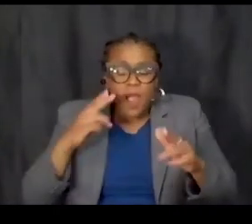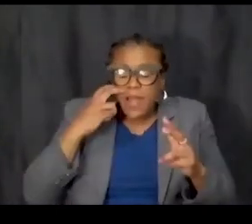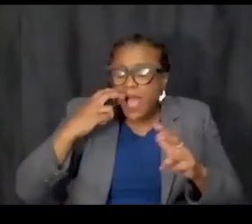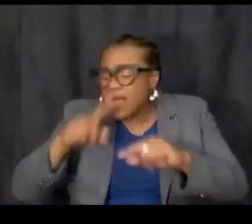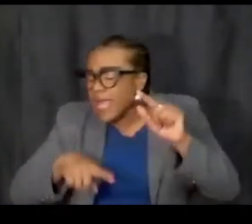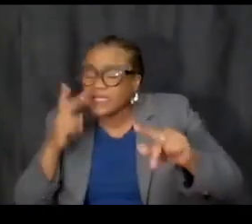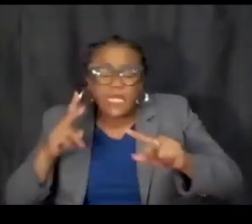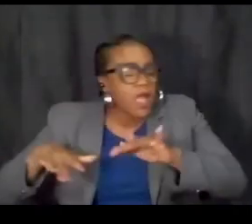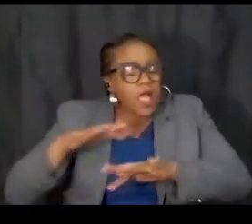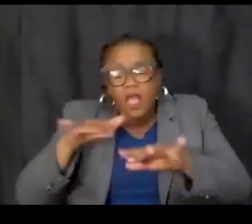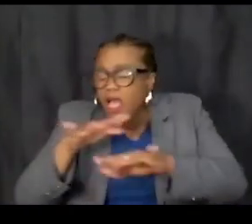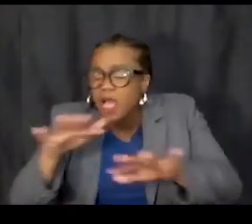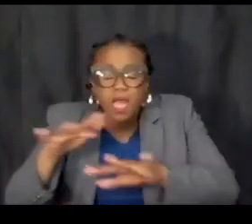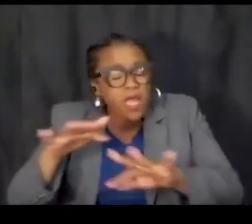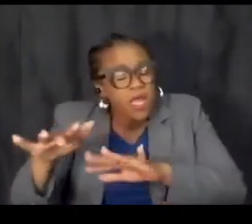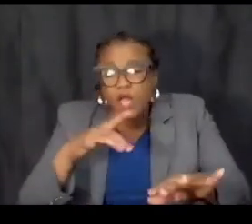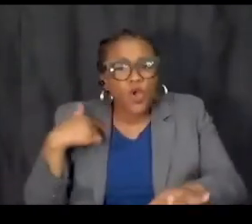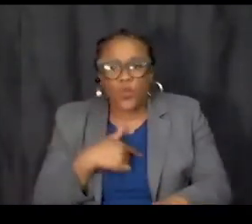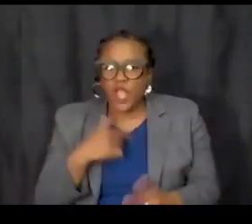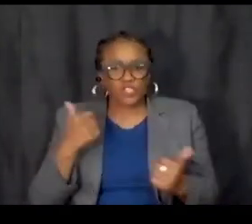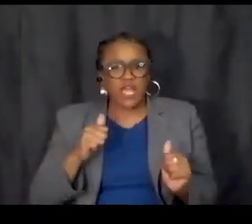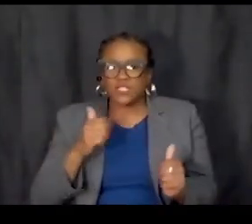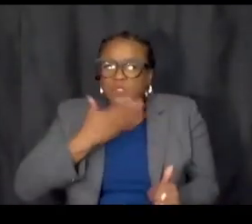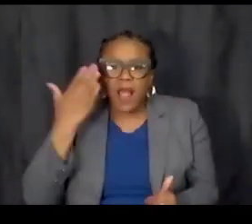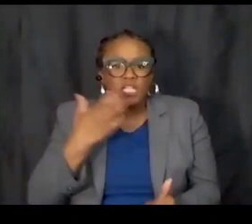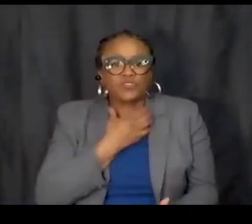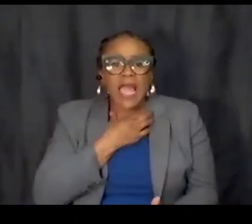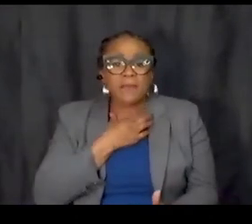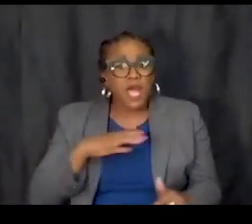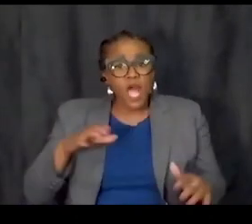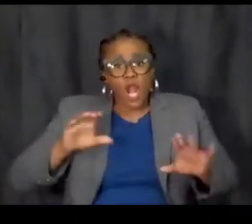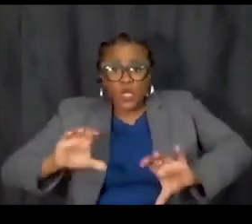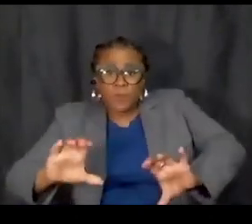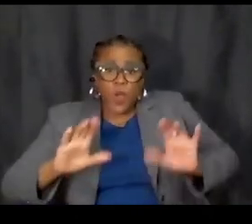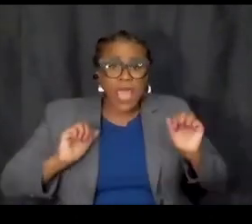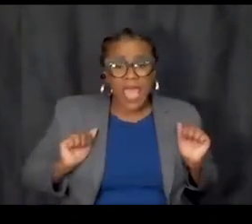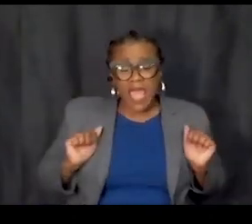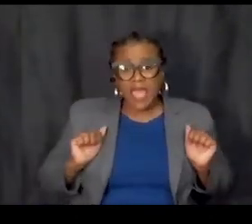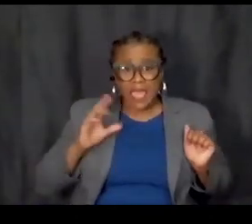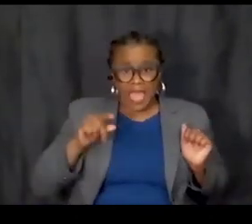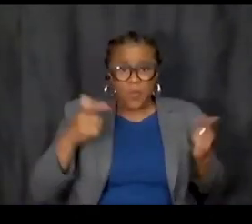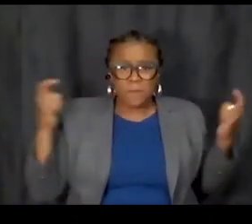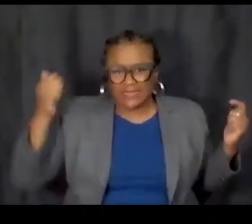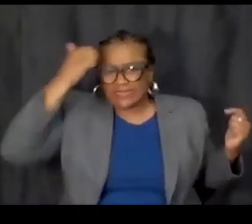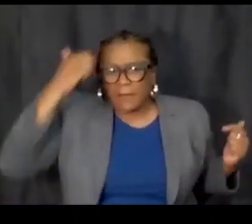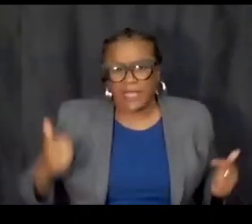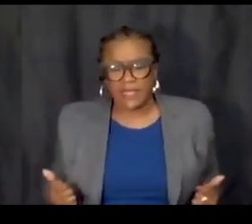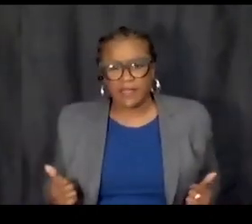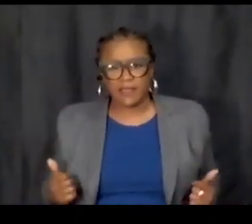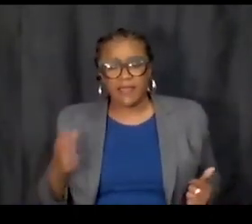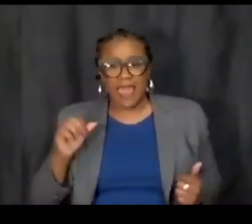trap. Loose booty, and you big dummy, and scuttle but to an other,